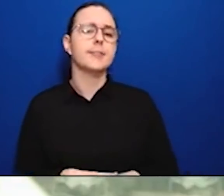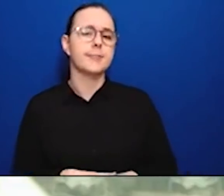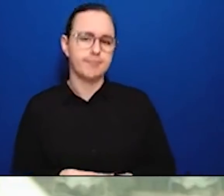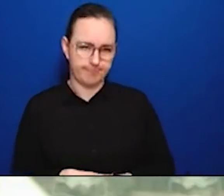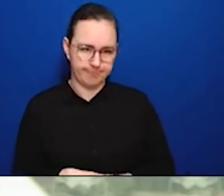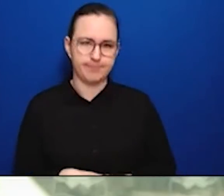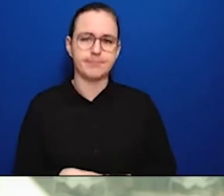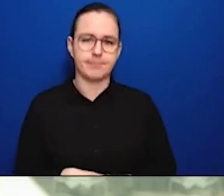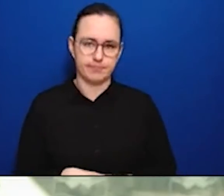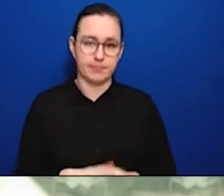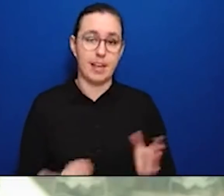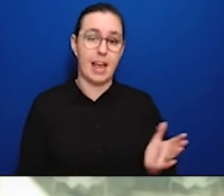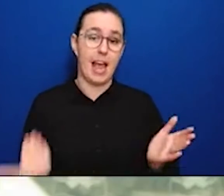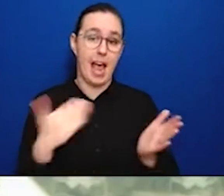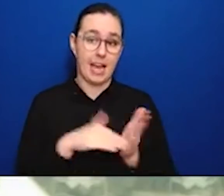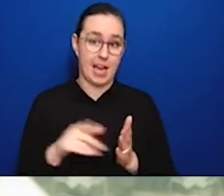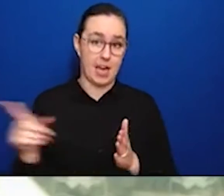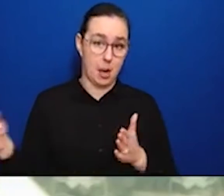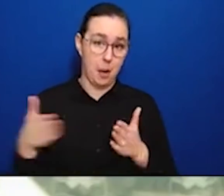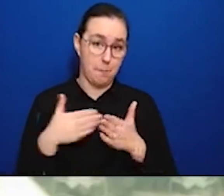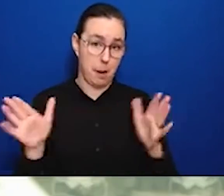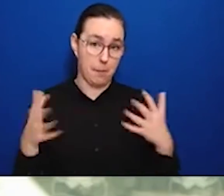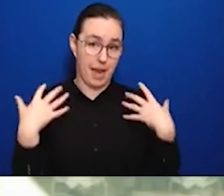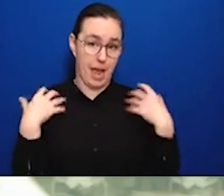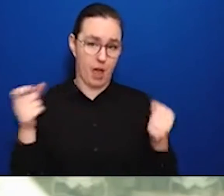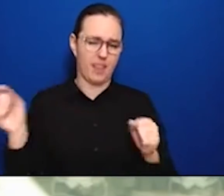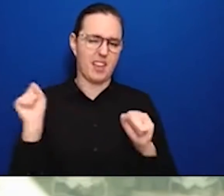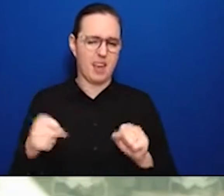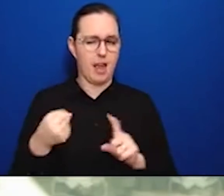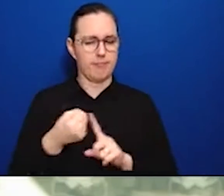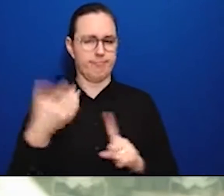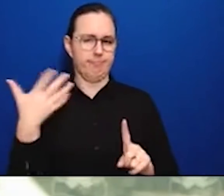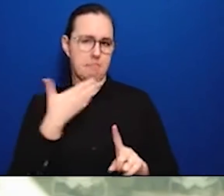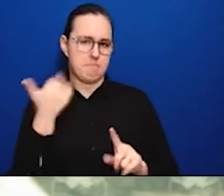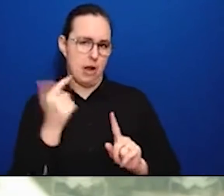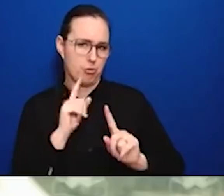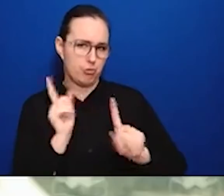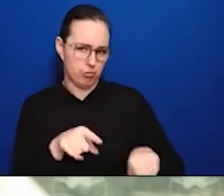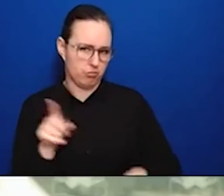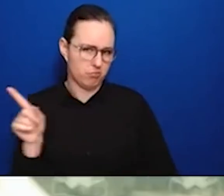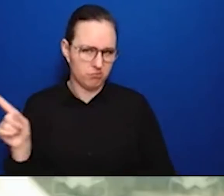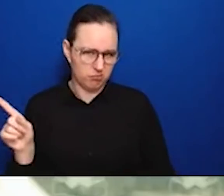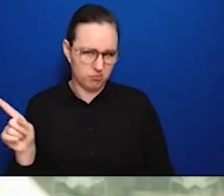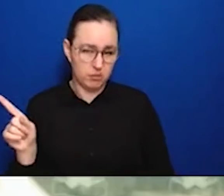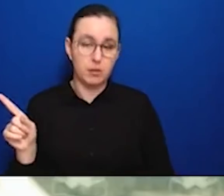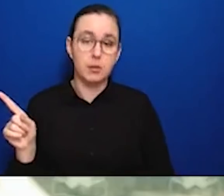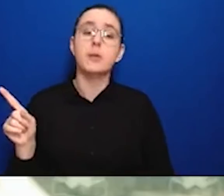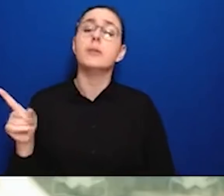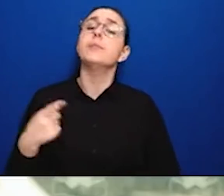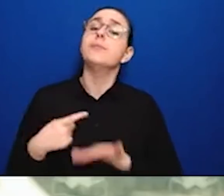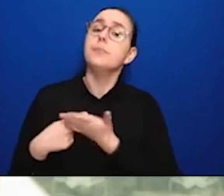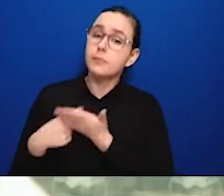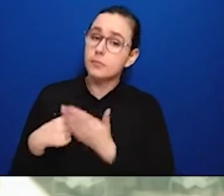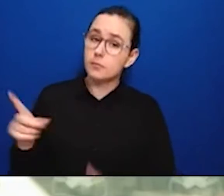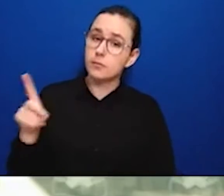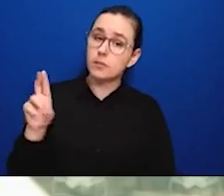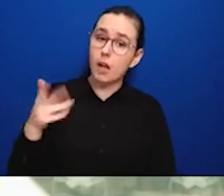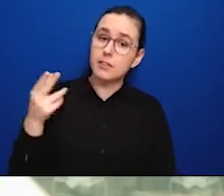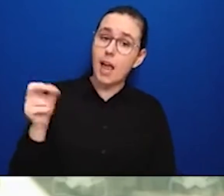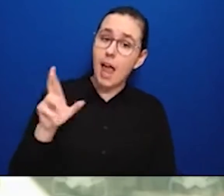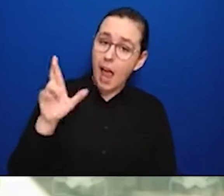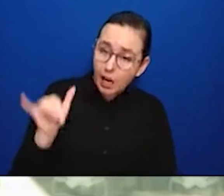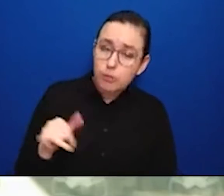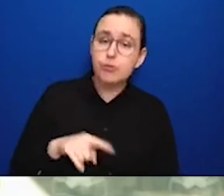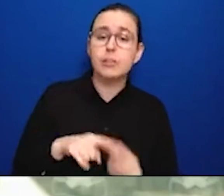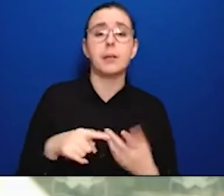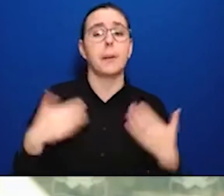businesses down. I will say that I know from talking to Dr. Henry and Minister Dix and others, nobody wants to close anything down. But